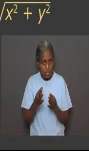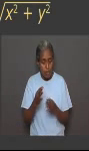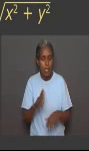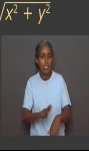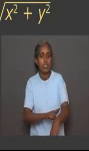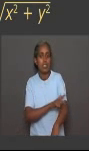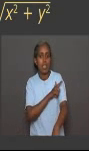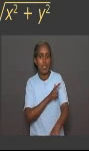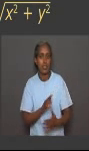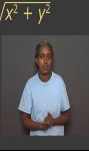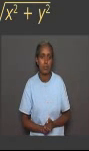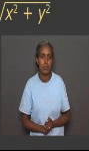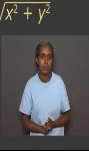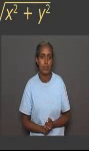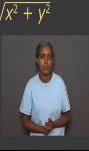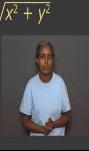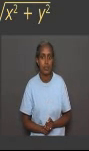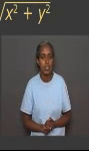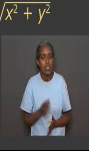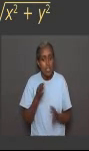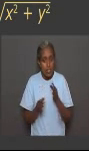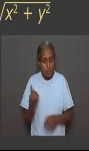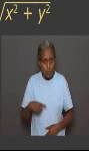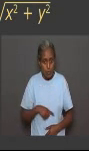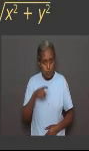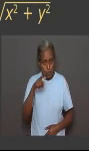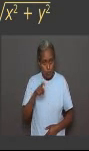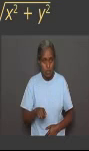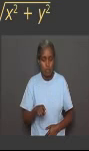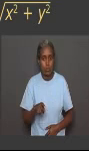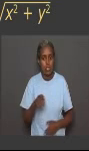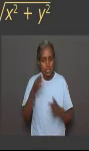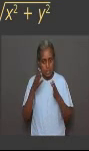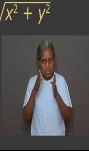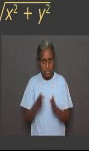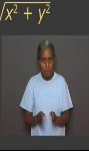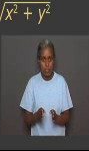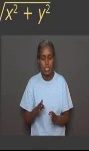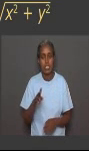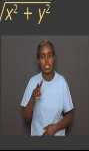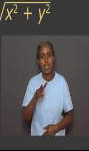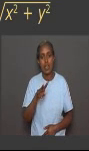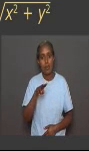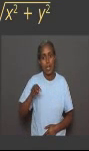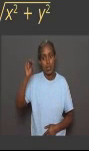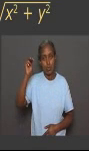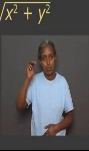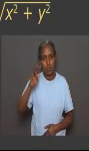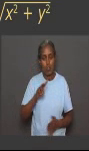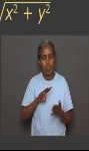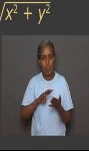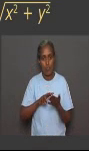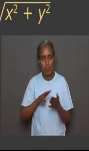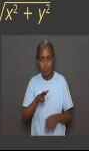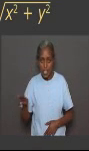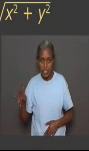length. If we want to determine the magnitude of vector v